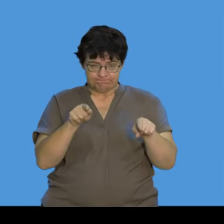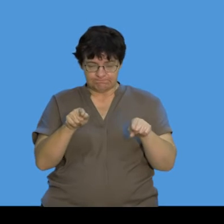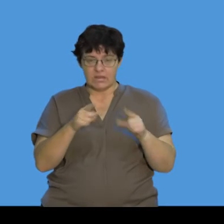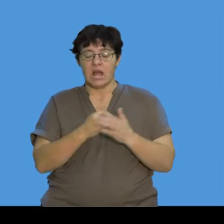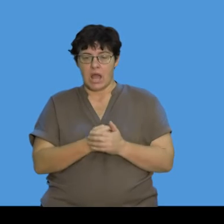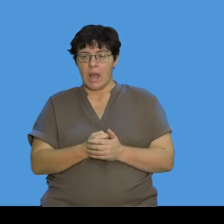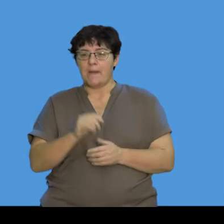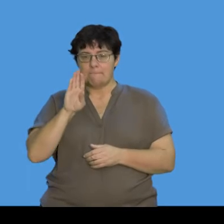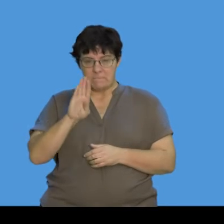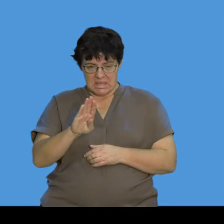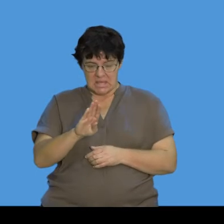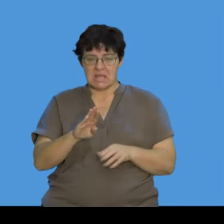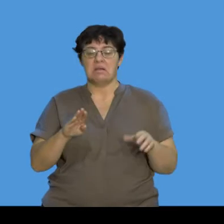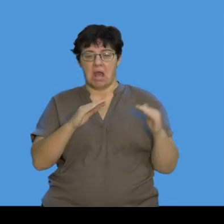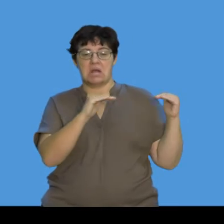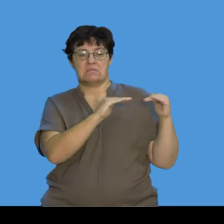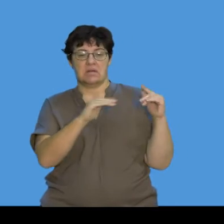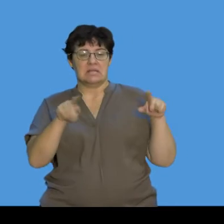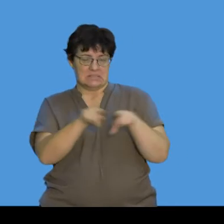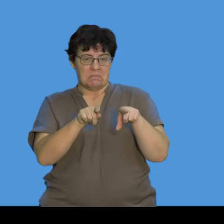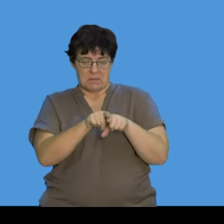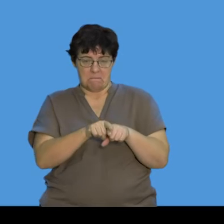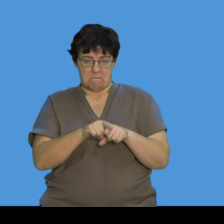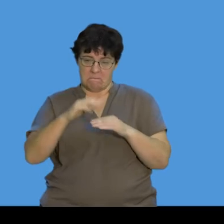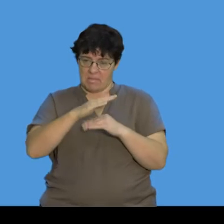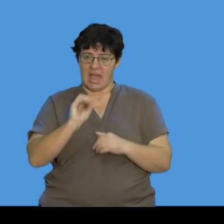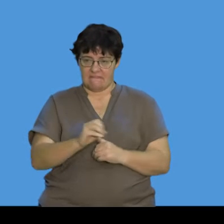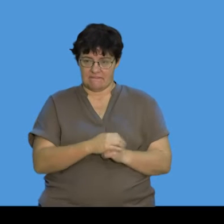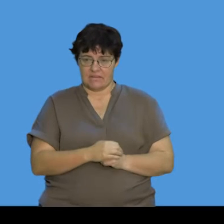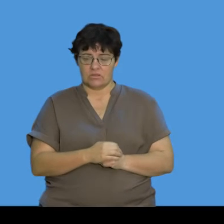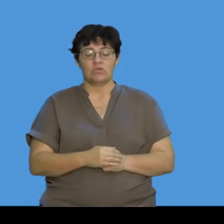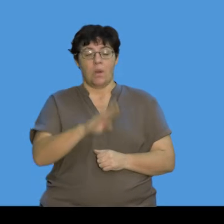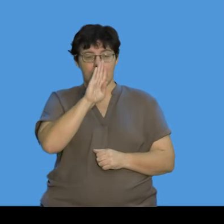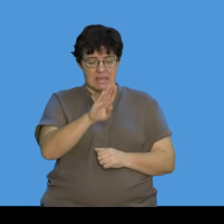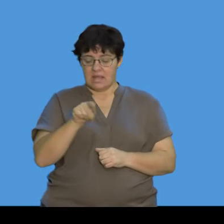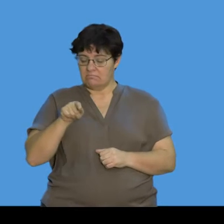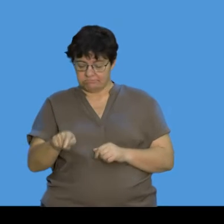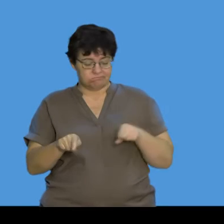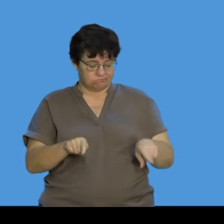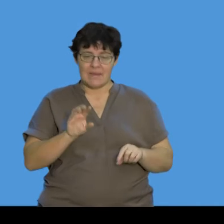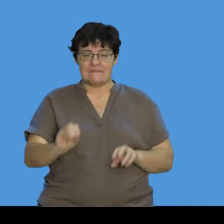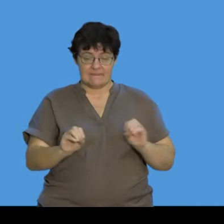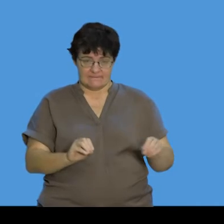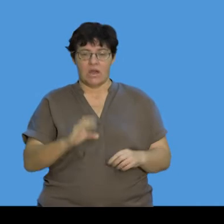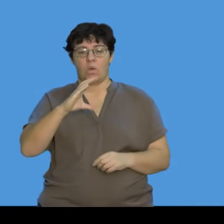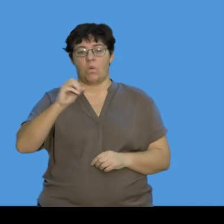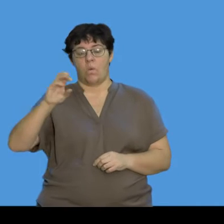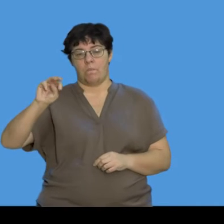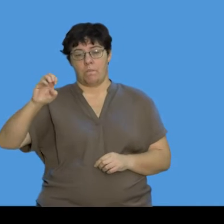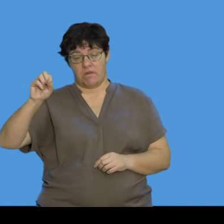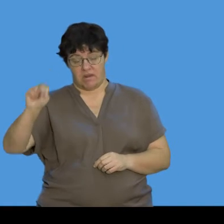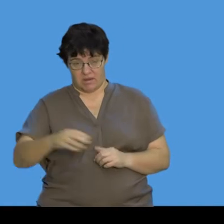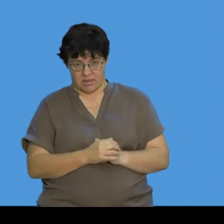see my angle B is common, so I will say angle B is common. Already I know